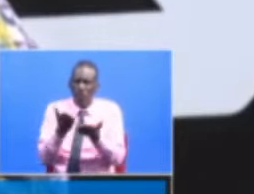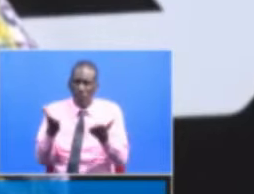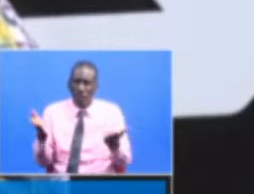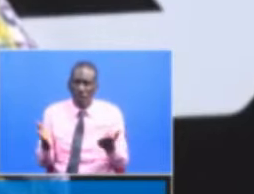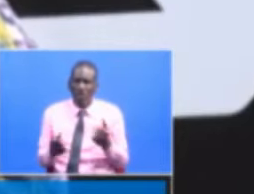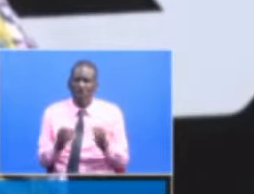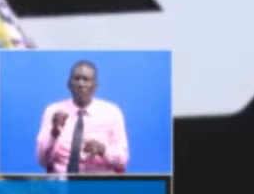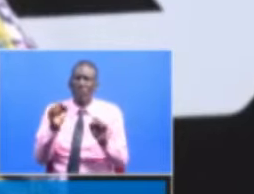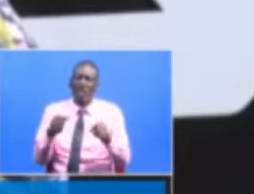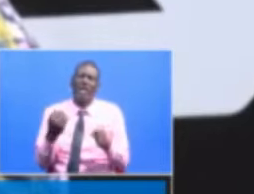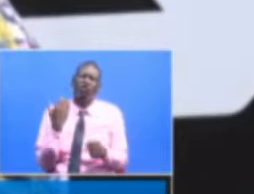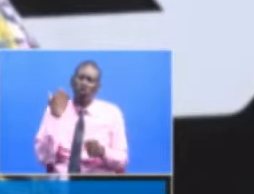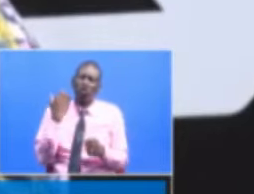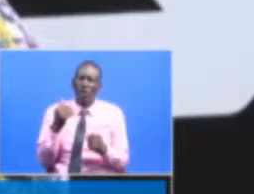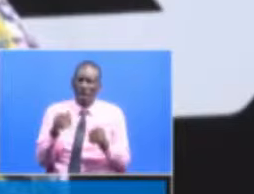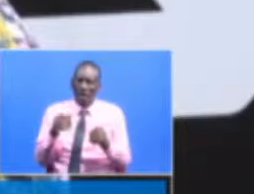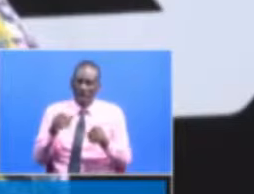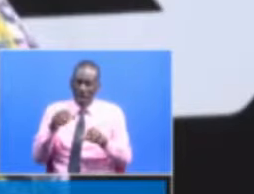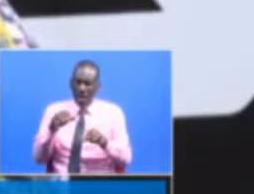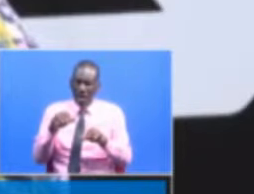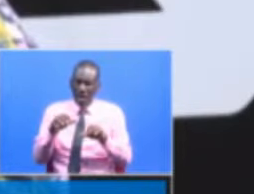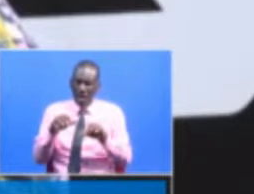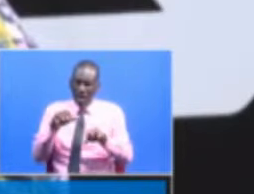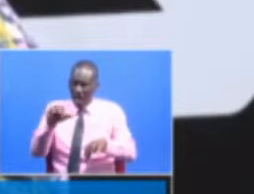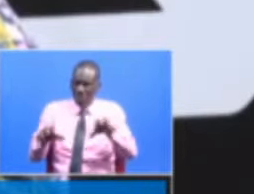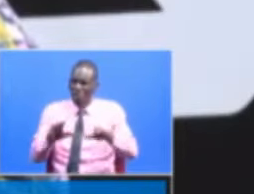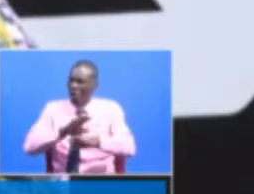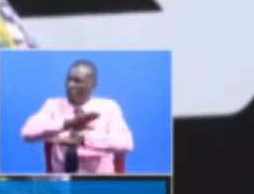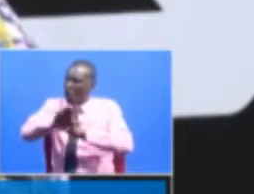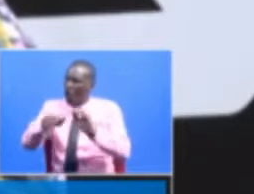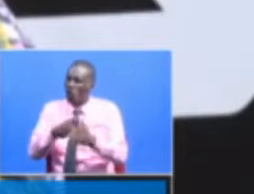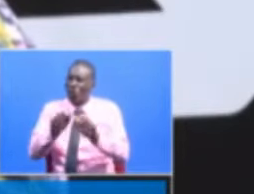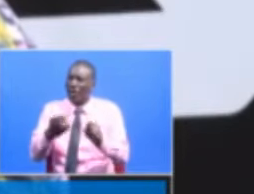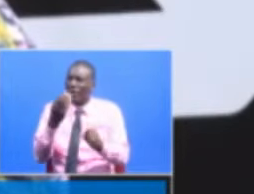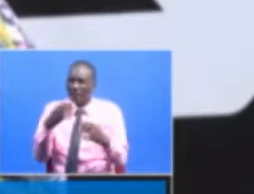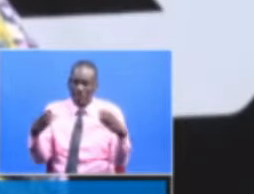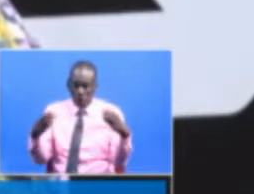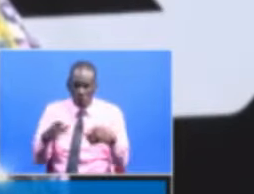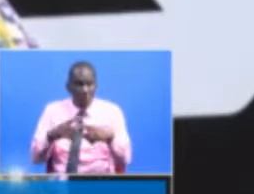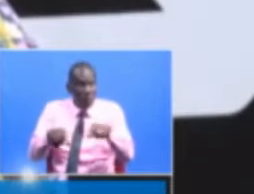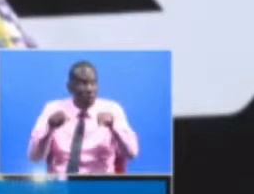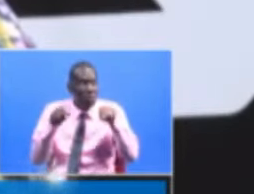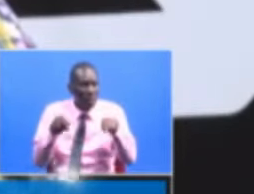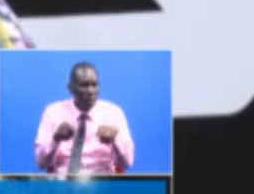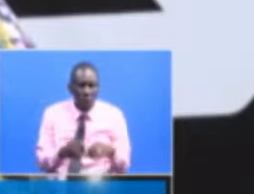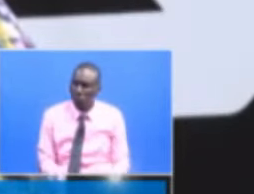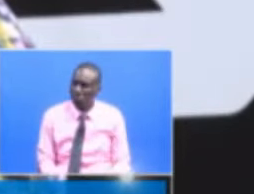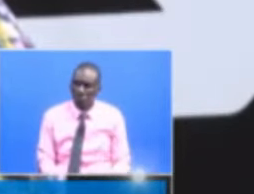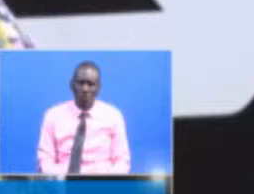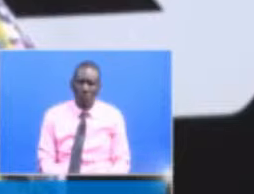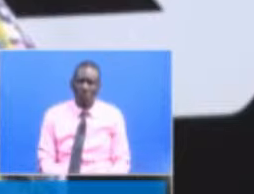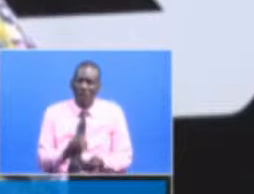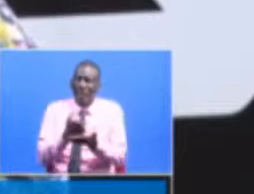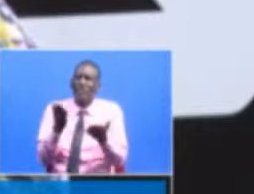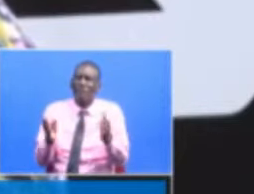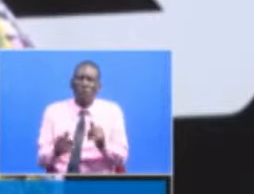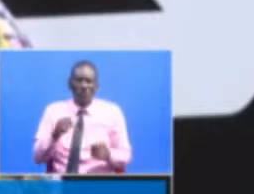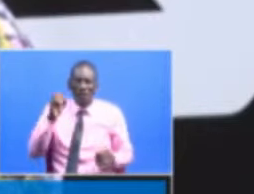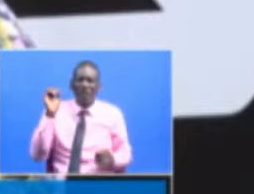slaughter an animal, you can all eat as a community. But nowadays, it's a commodity that is very